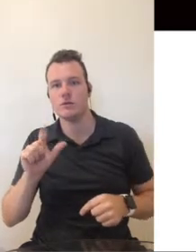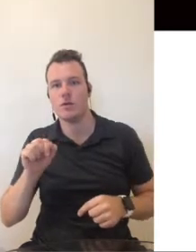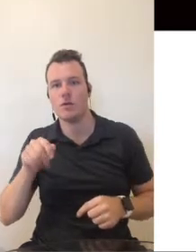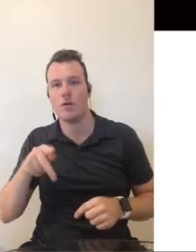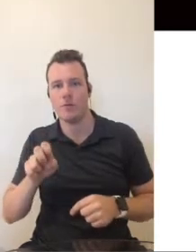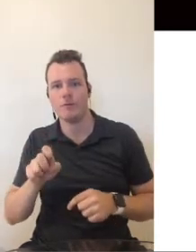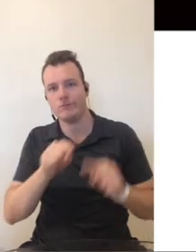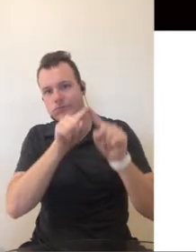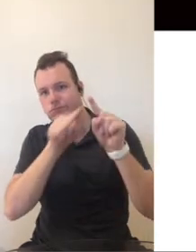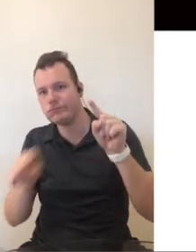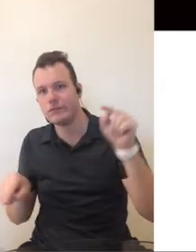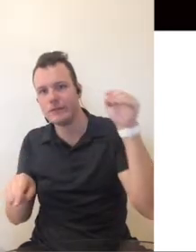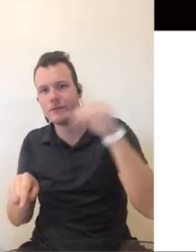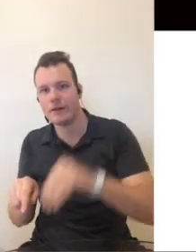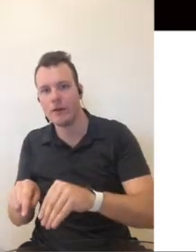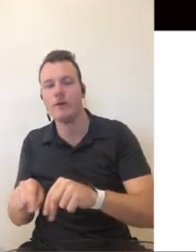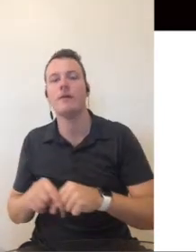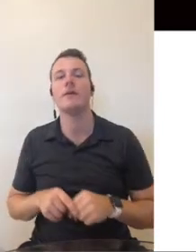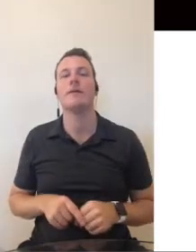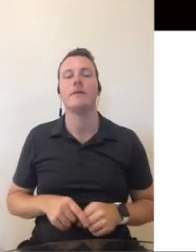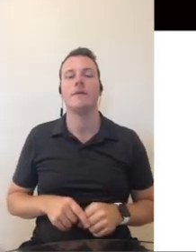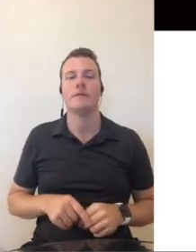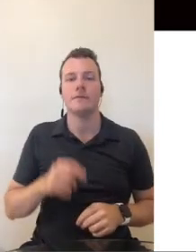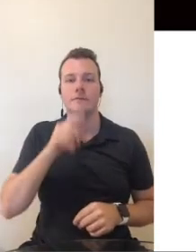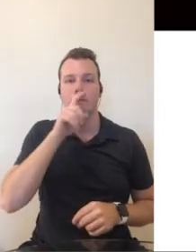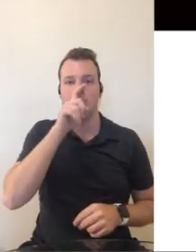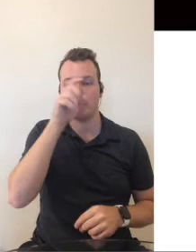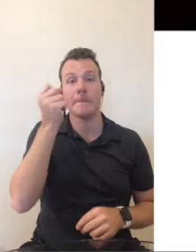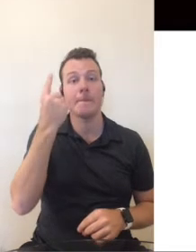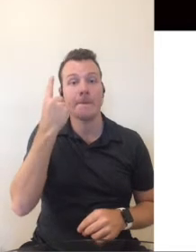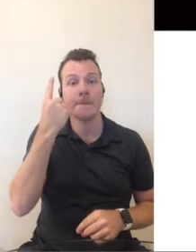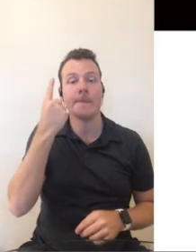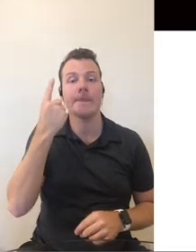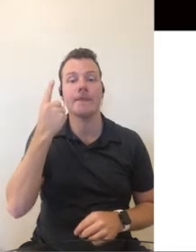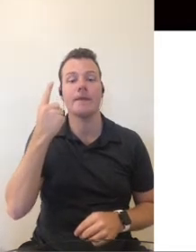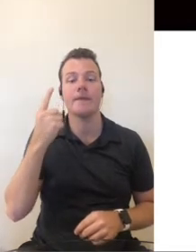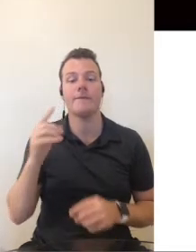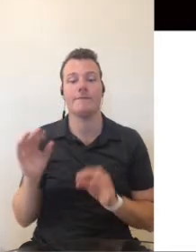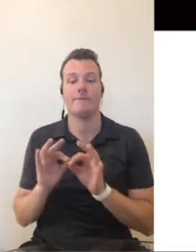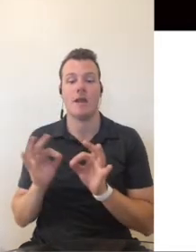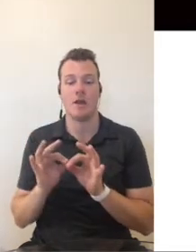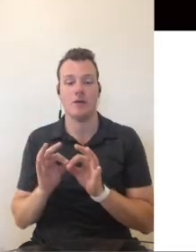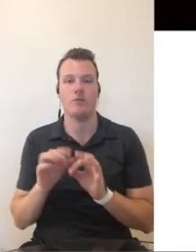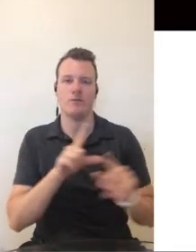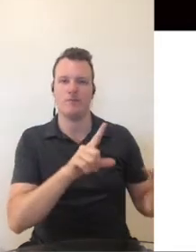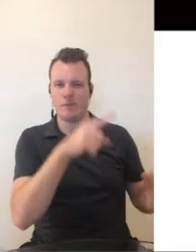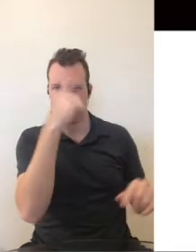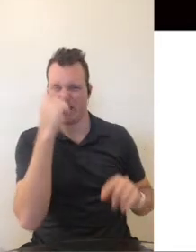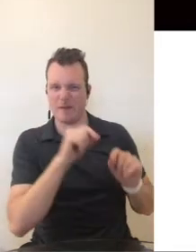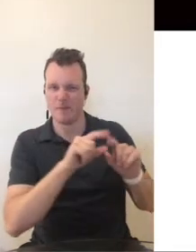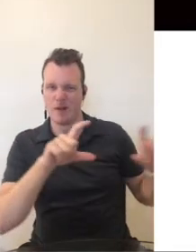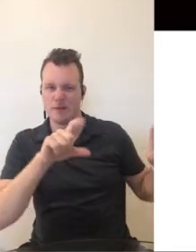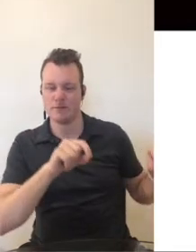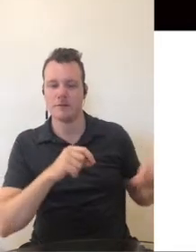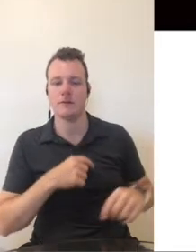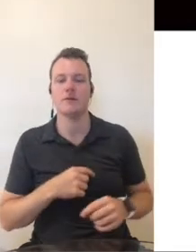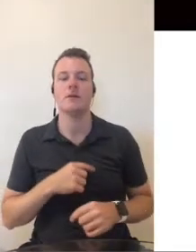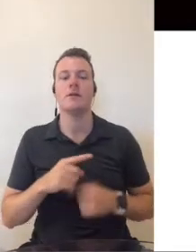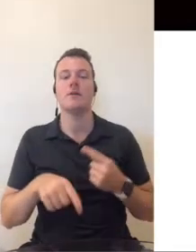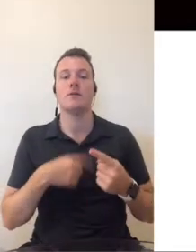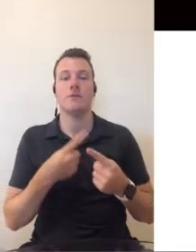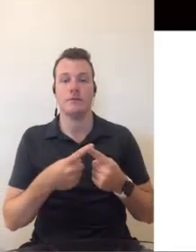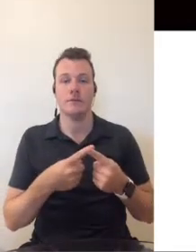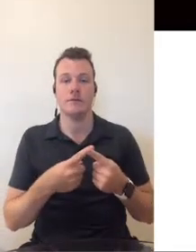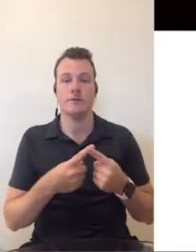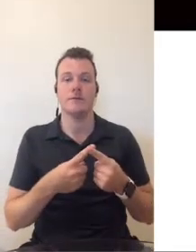slope function. And when the value, now I'm looking at the box here, when the value here is larger than